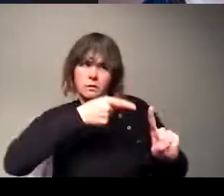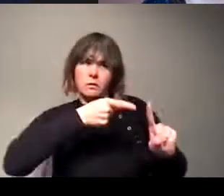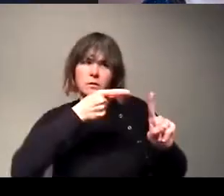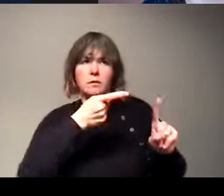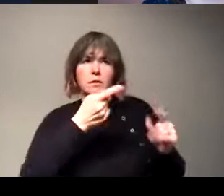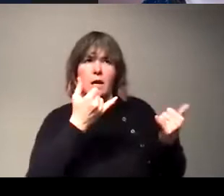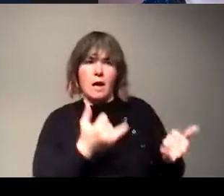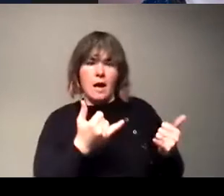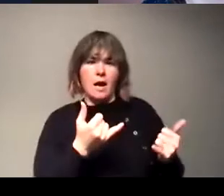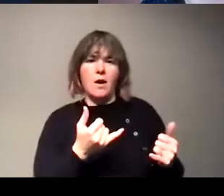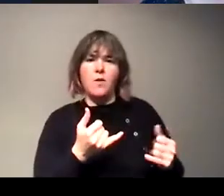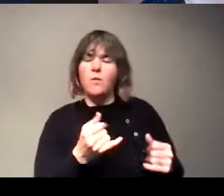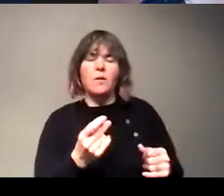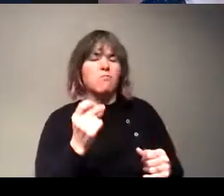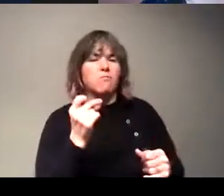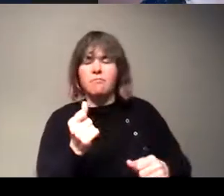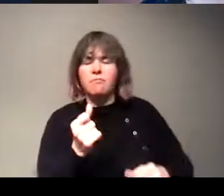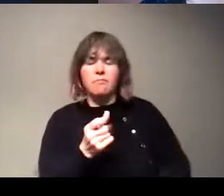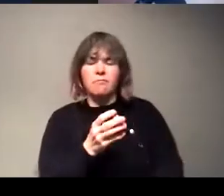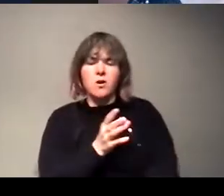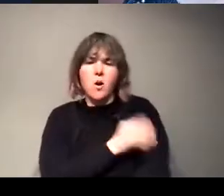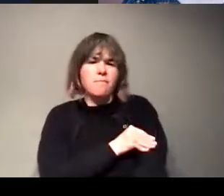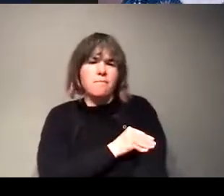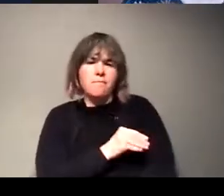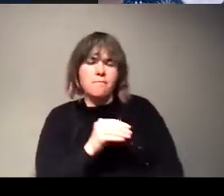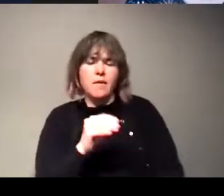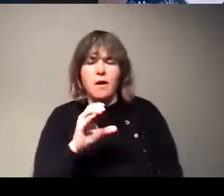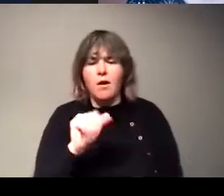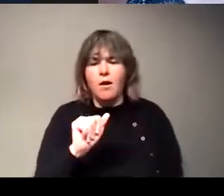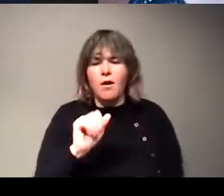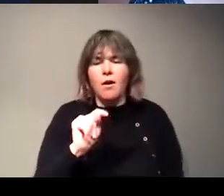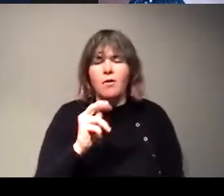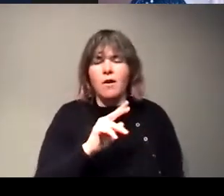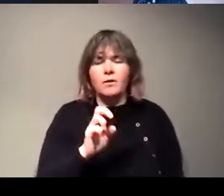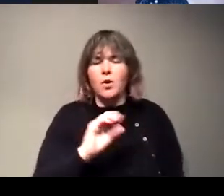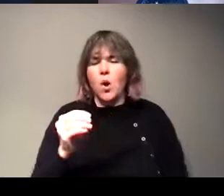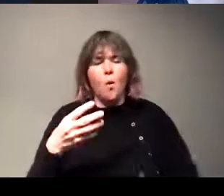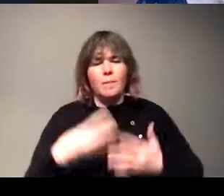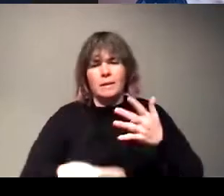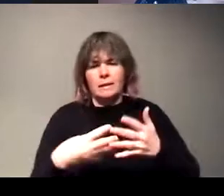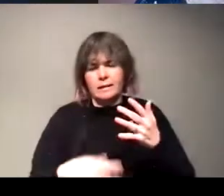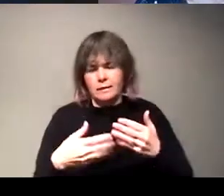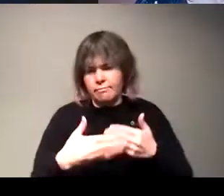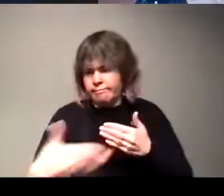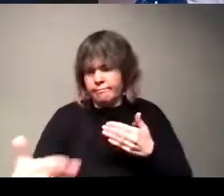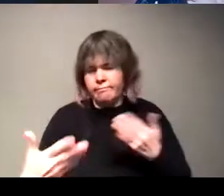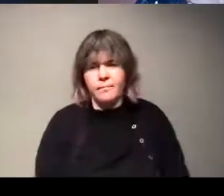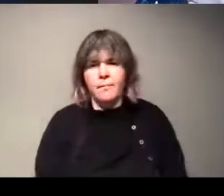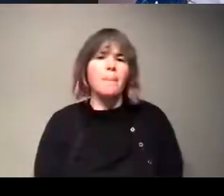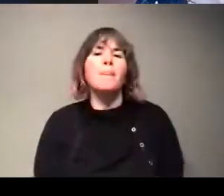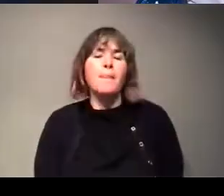just instantly cauterizing the wound. So there's no blood that's going to be lost from that wound anymore.